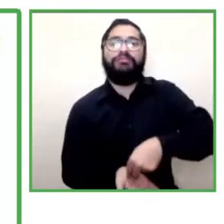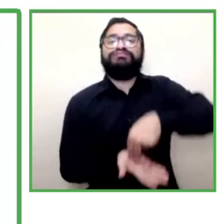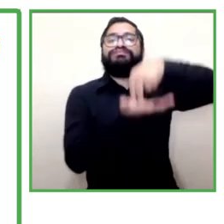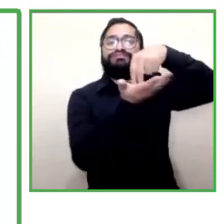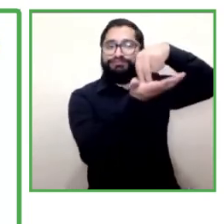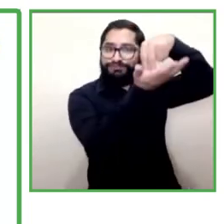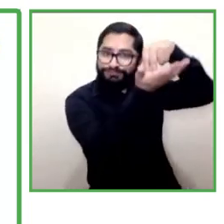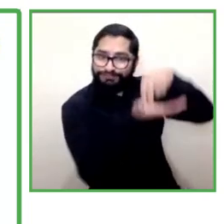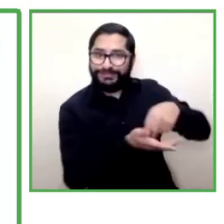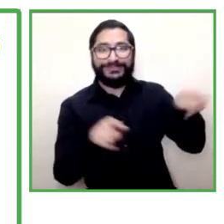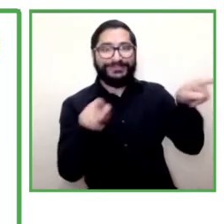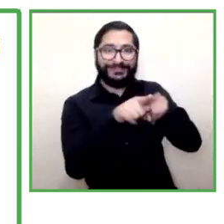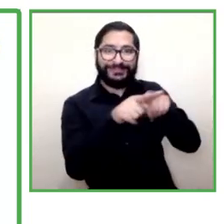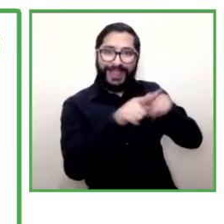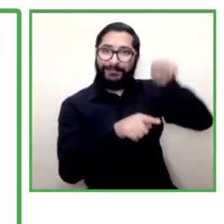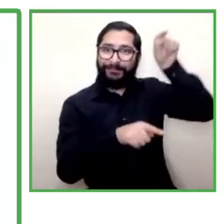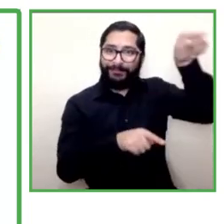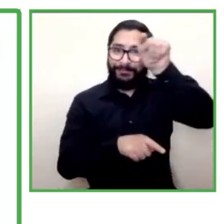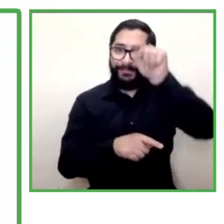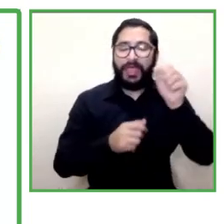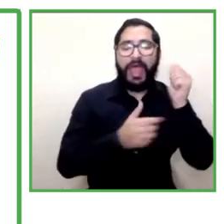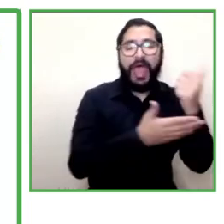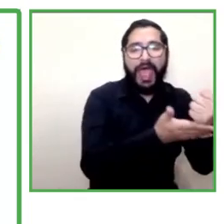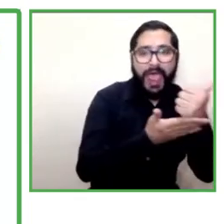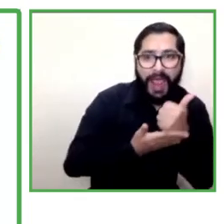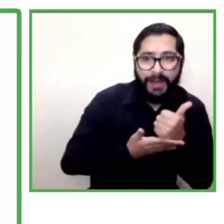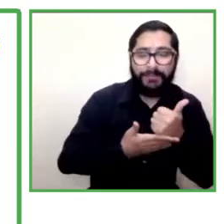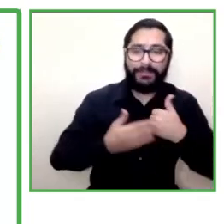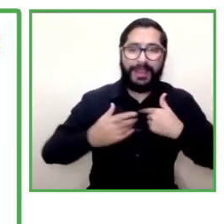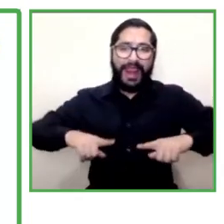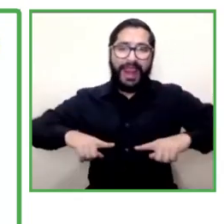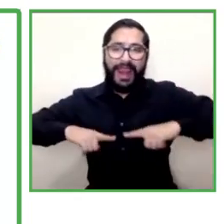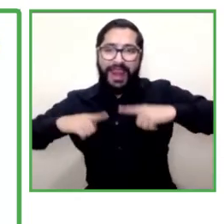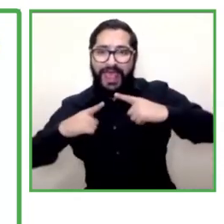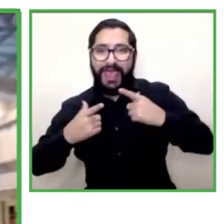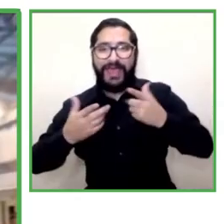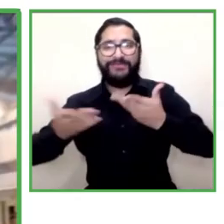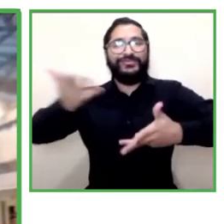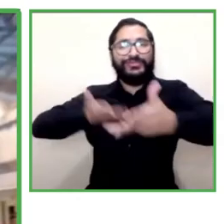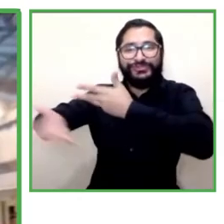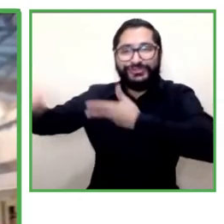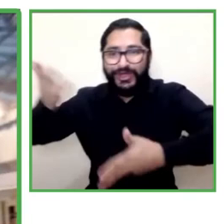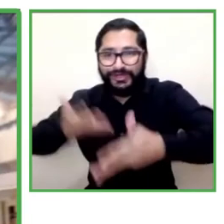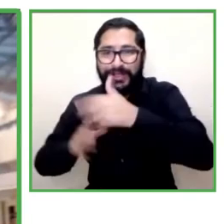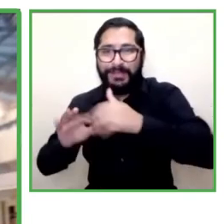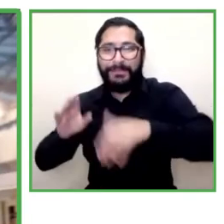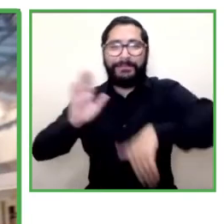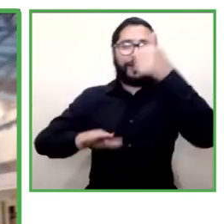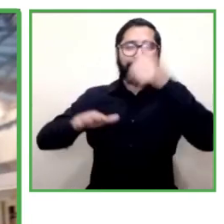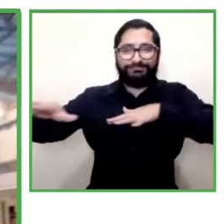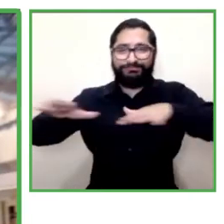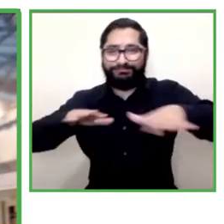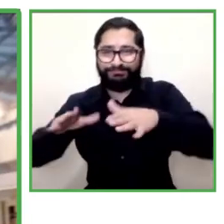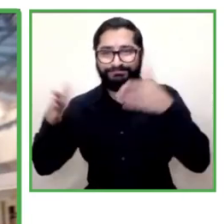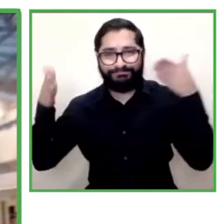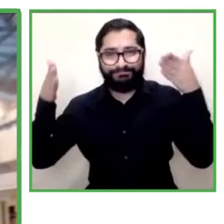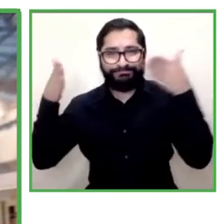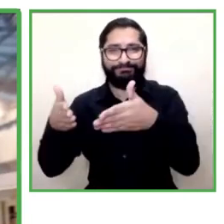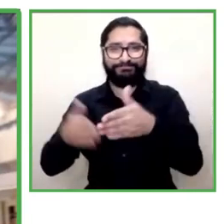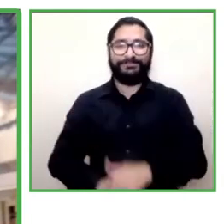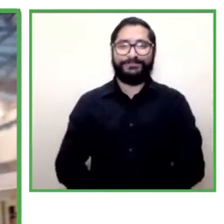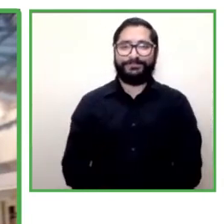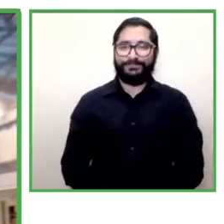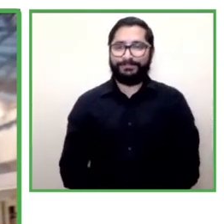stores, they can also learn about the promotions and special offers. Currently, our solution is available